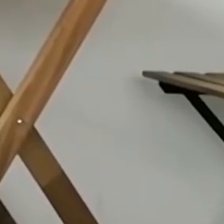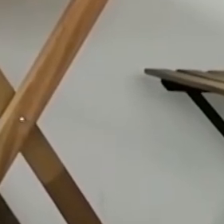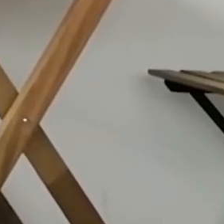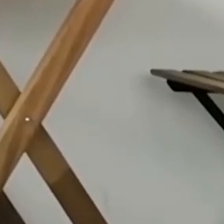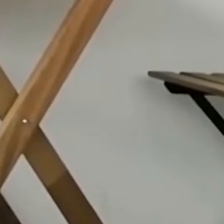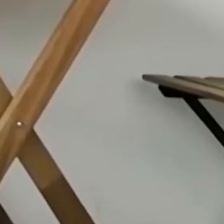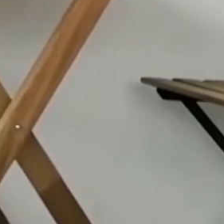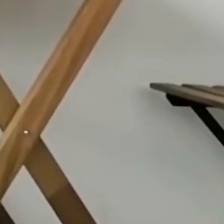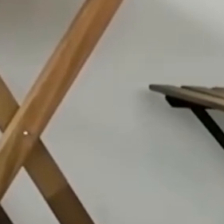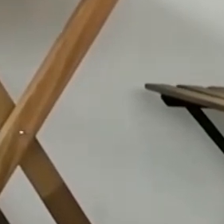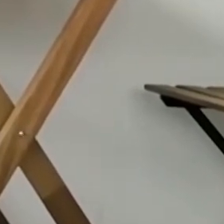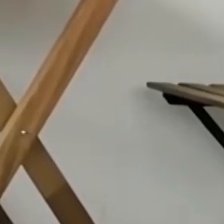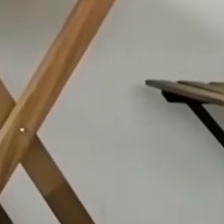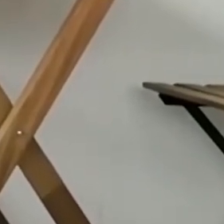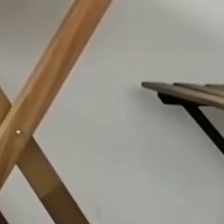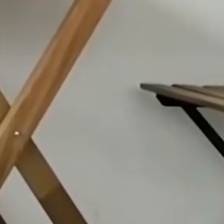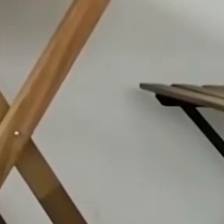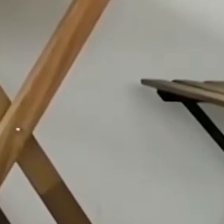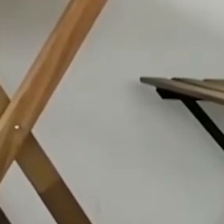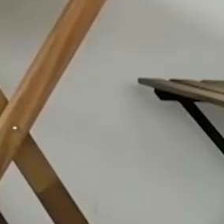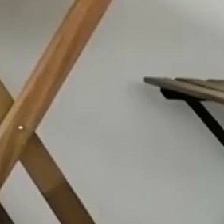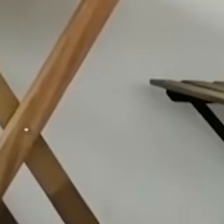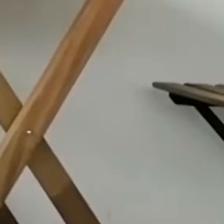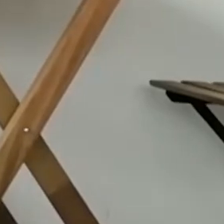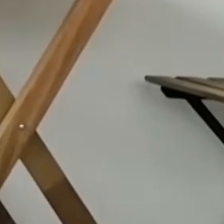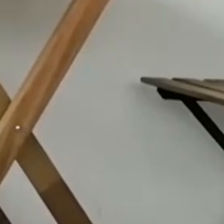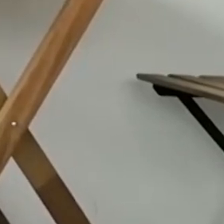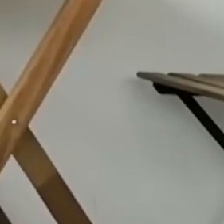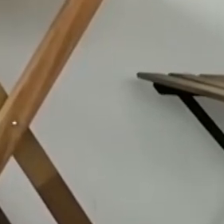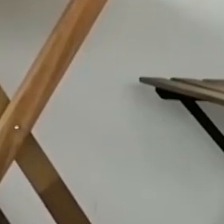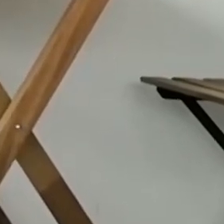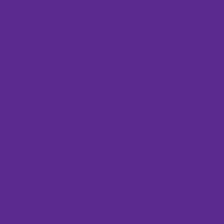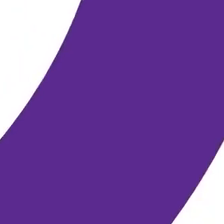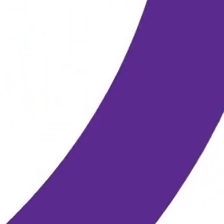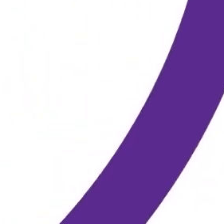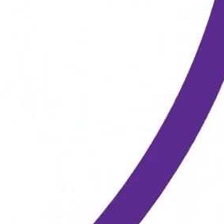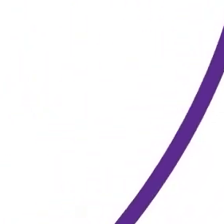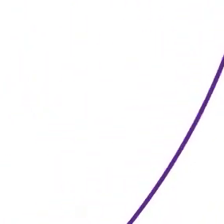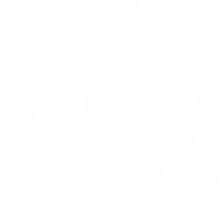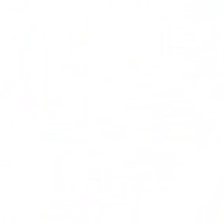R-I-V-E-R. River. Thank you.